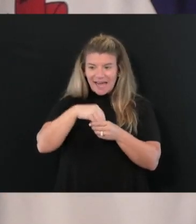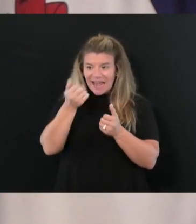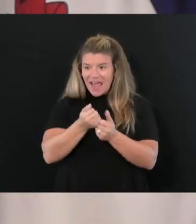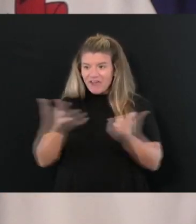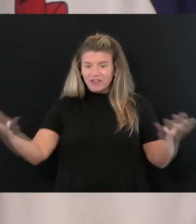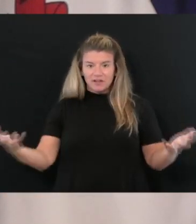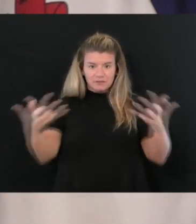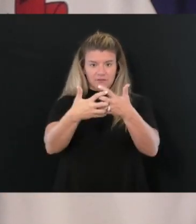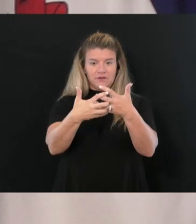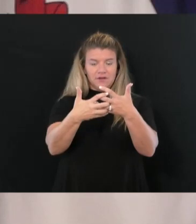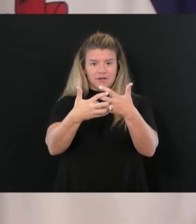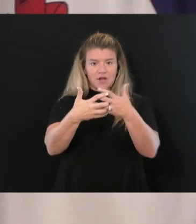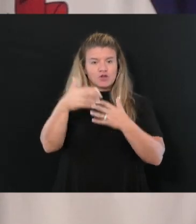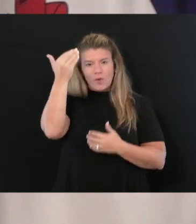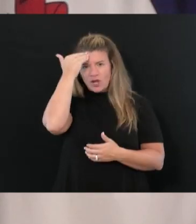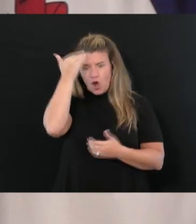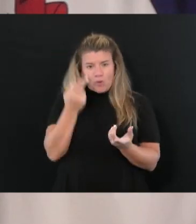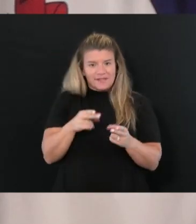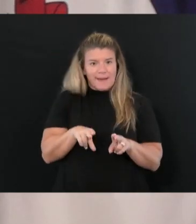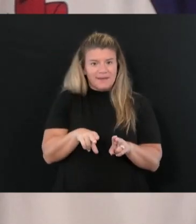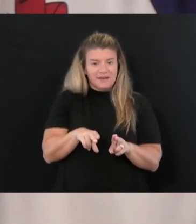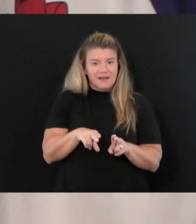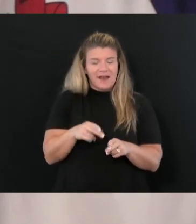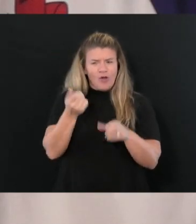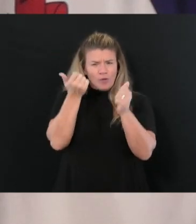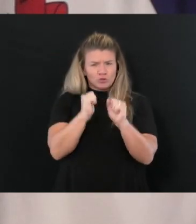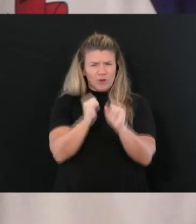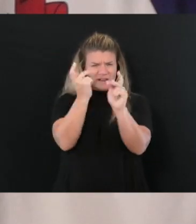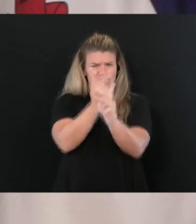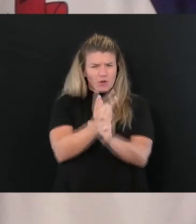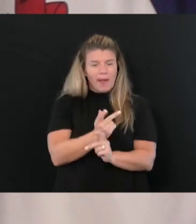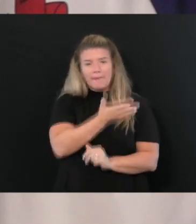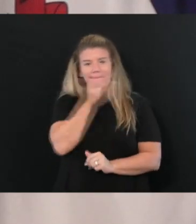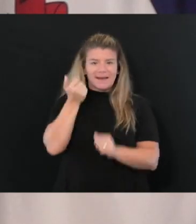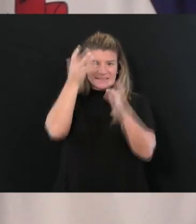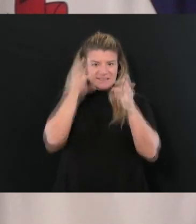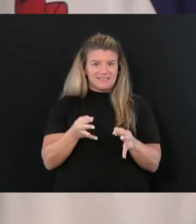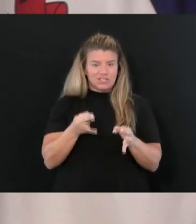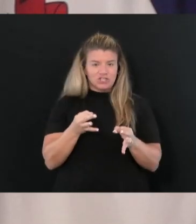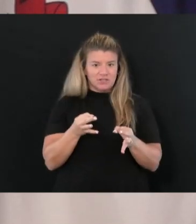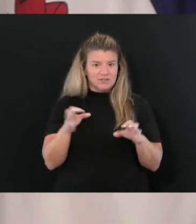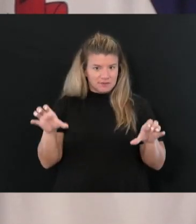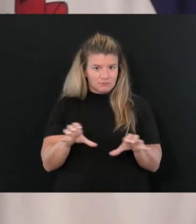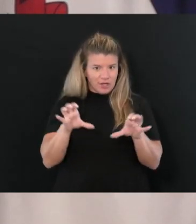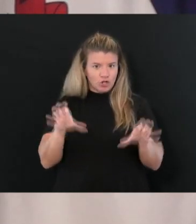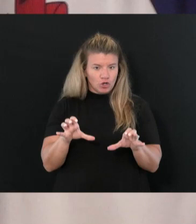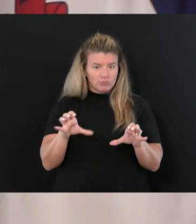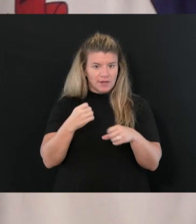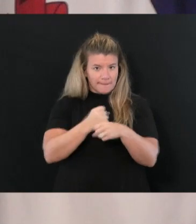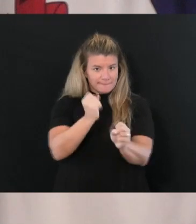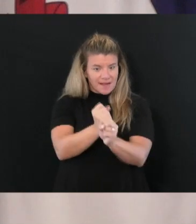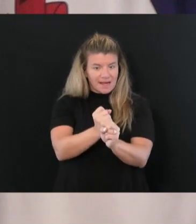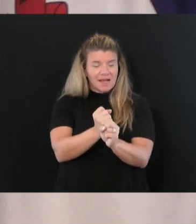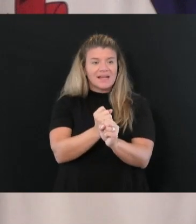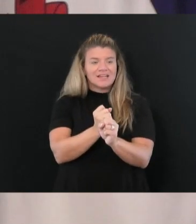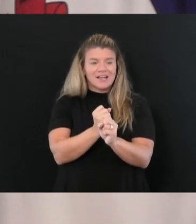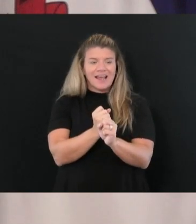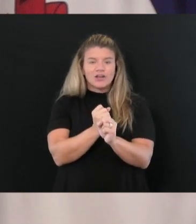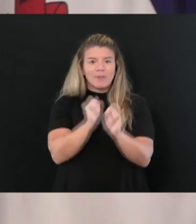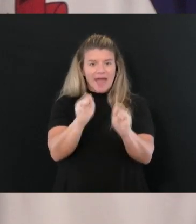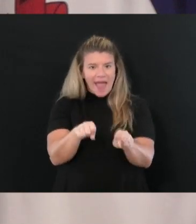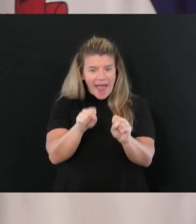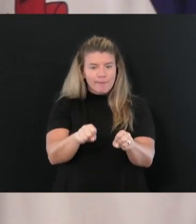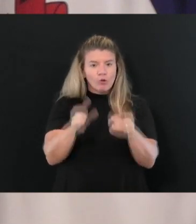with what we know is going on here, and then we try to make the very best decision that we can possibly make and still be able to